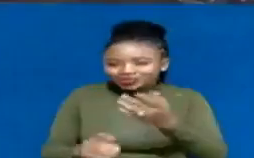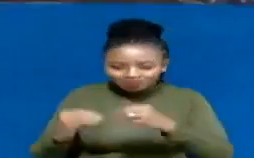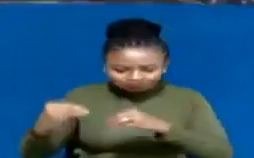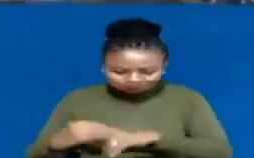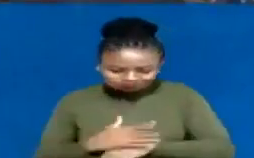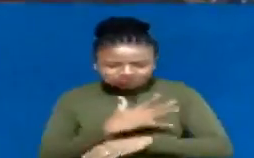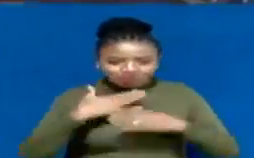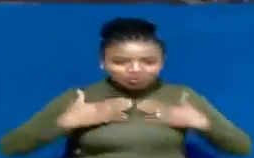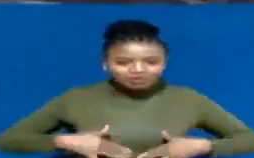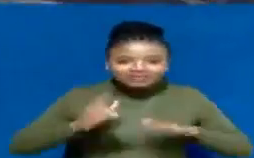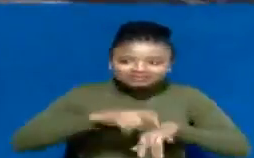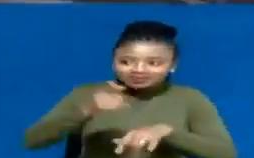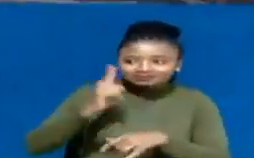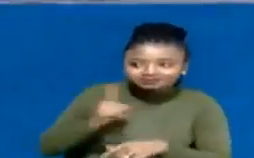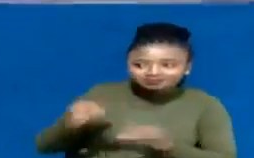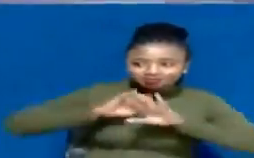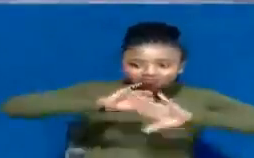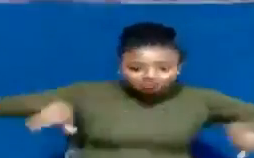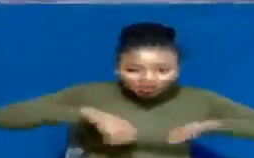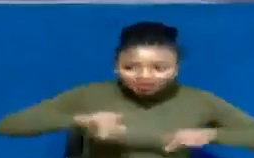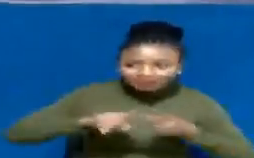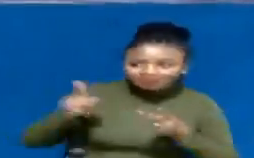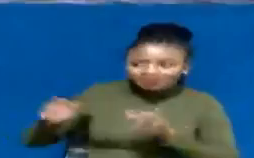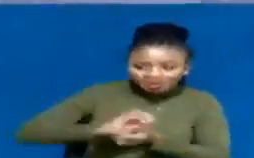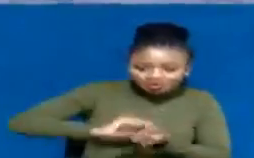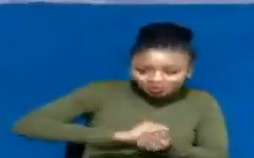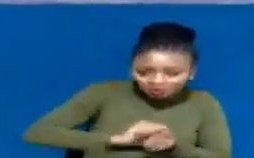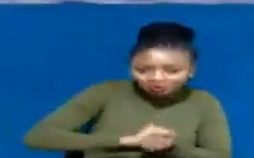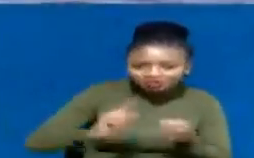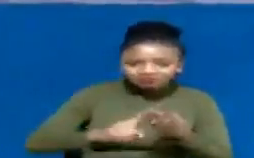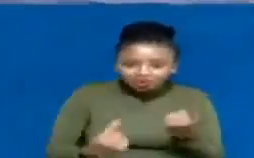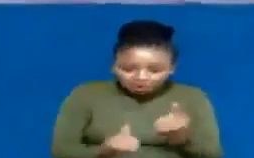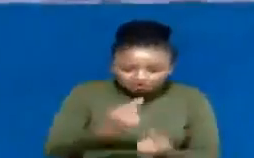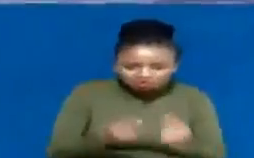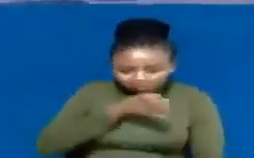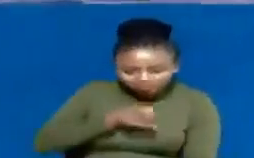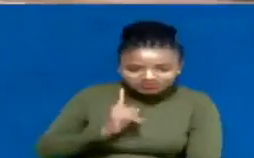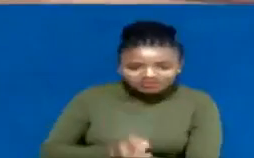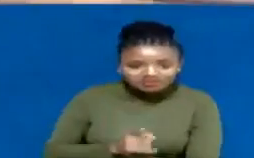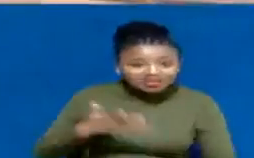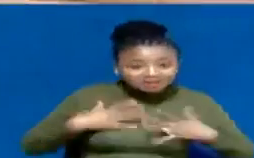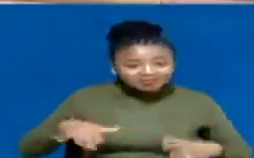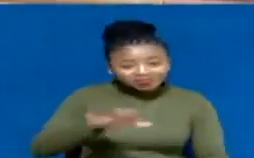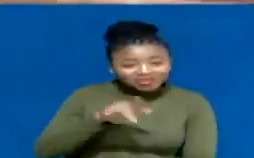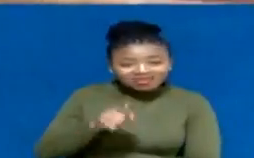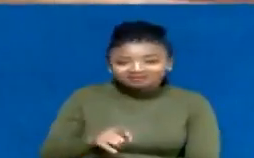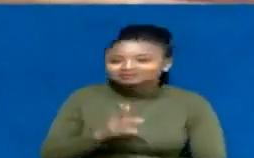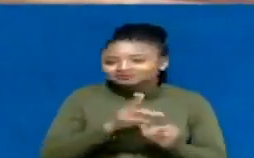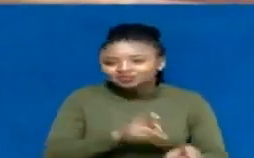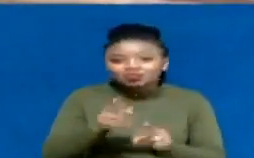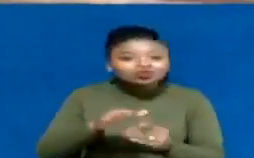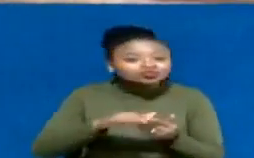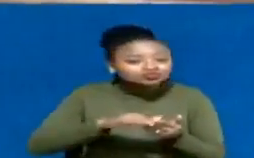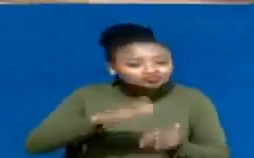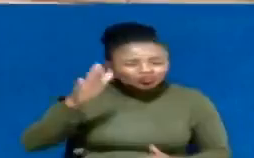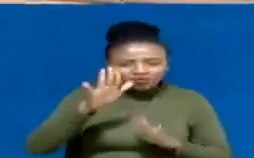into the body when a person swims, washes, or cooks with the lake water. It is common among residents, more so